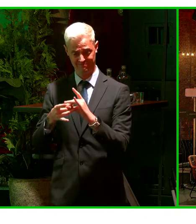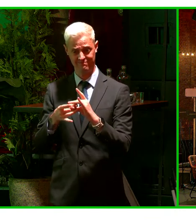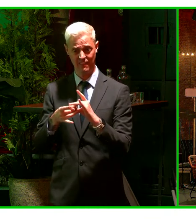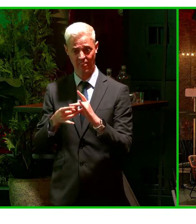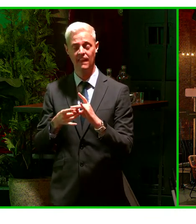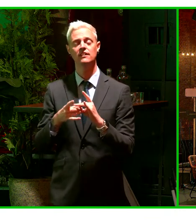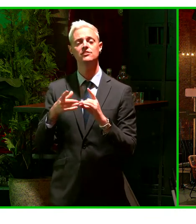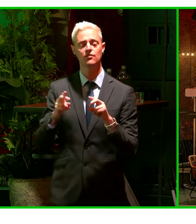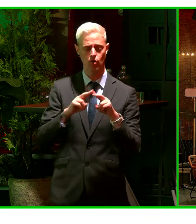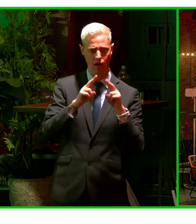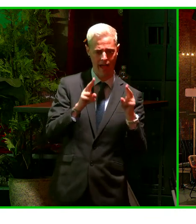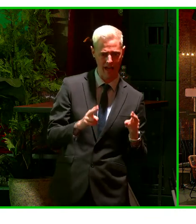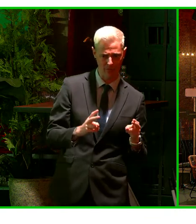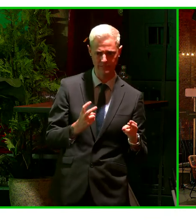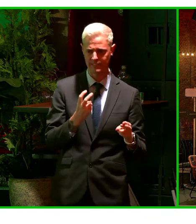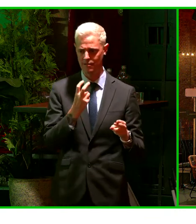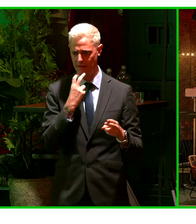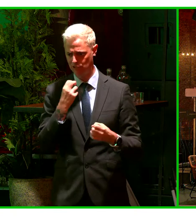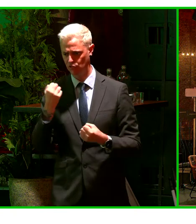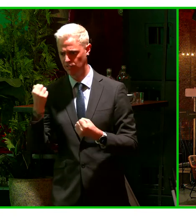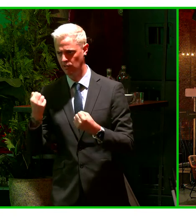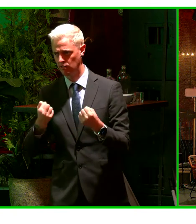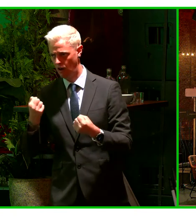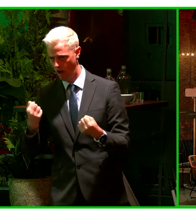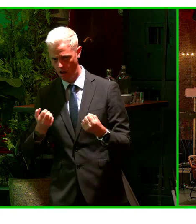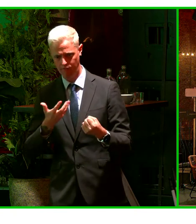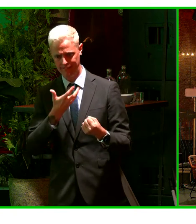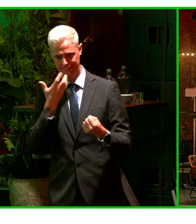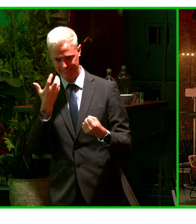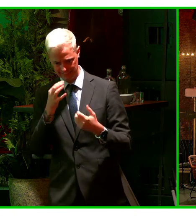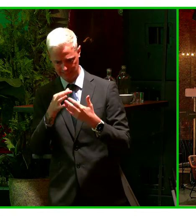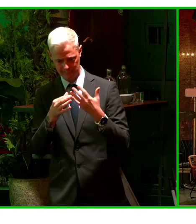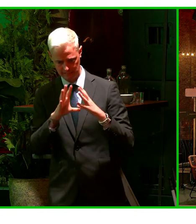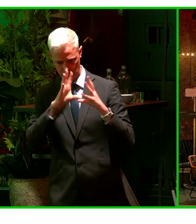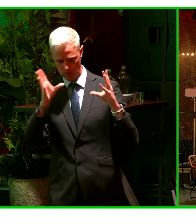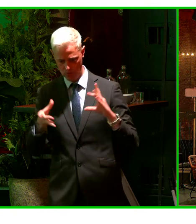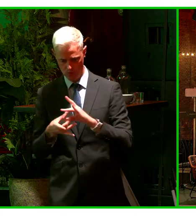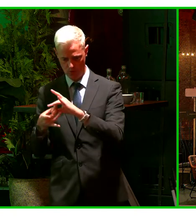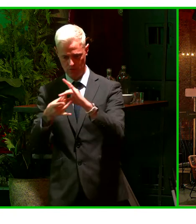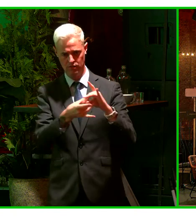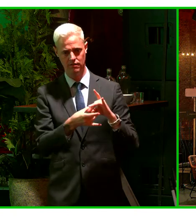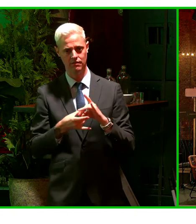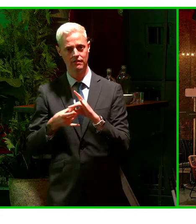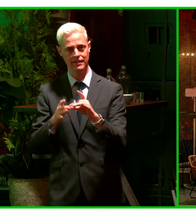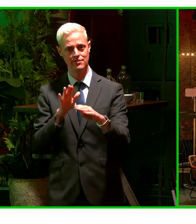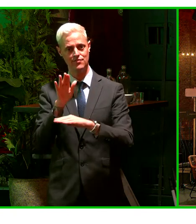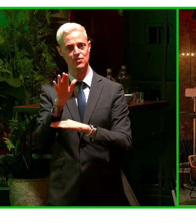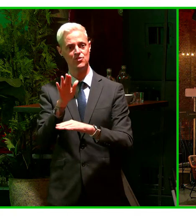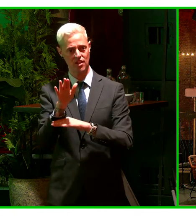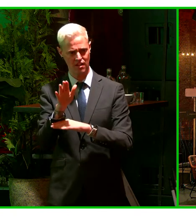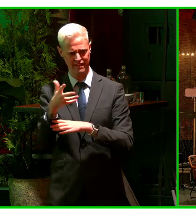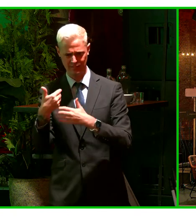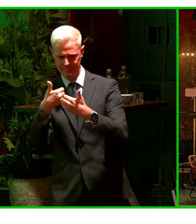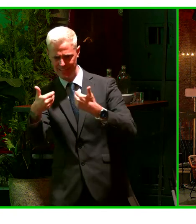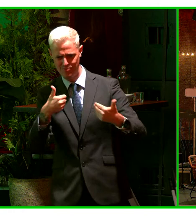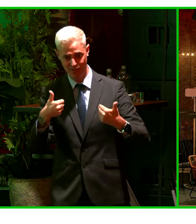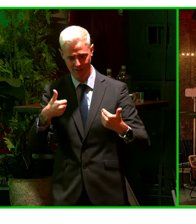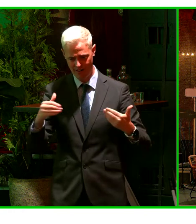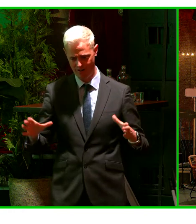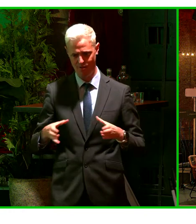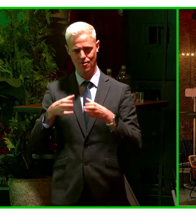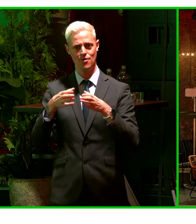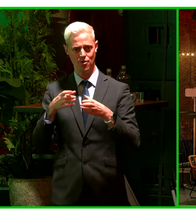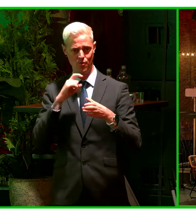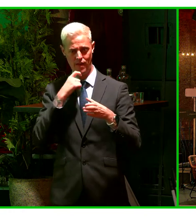battery and a car and a heat pump, or, you know, all of these things will work together in the future, and people will have to make choices